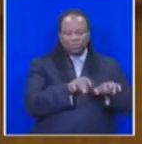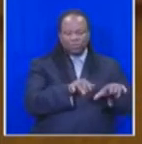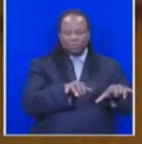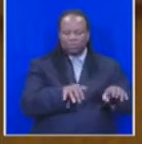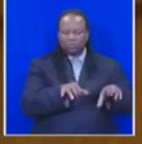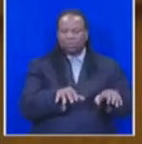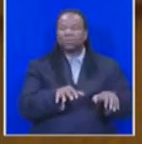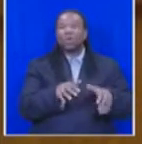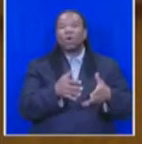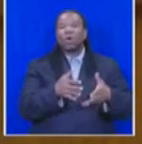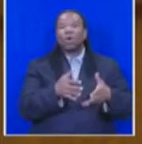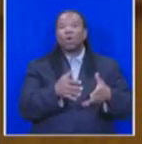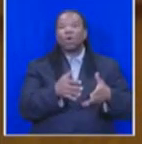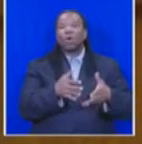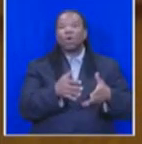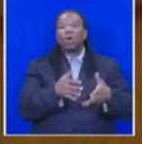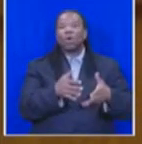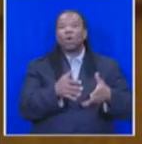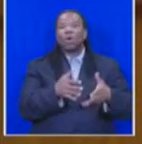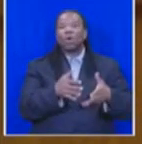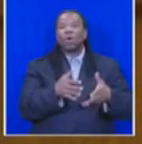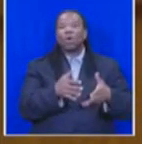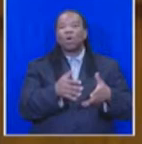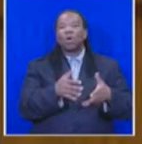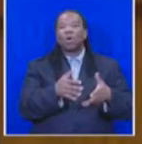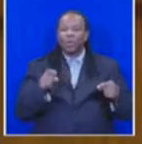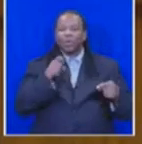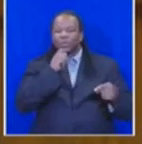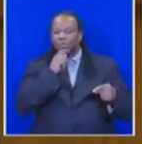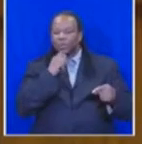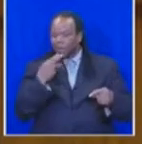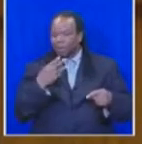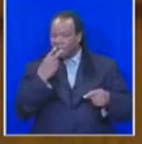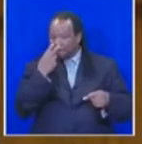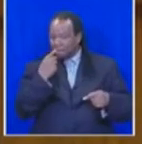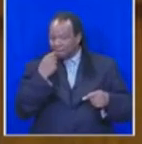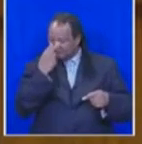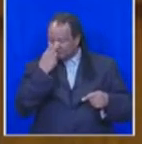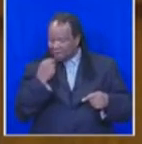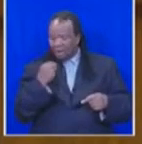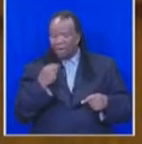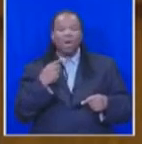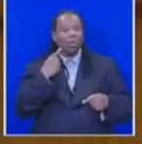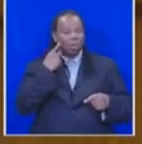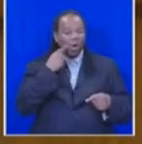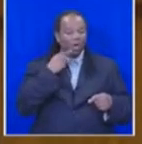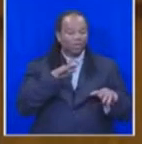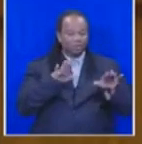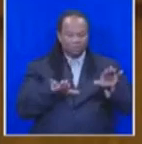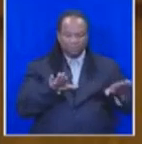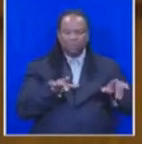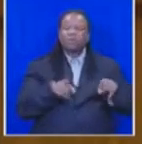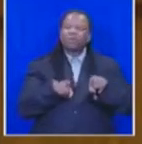potential of its soothing, sweet melodies, one must use all the keys, black and white. A new sound should emerge from South Africa, a sound